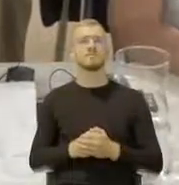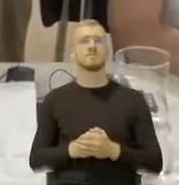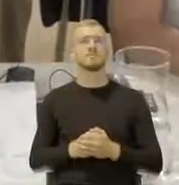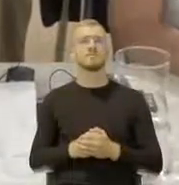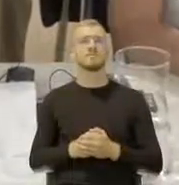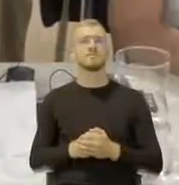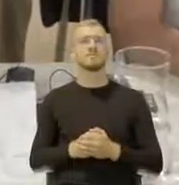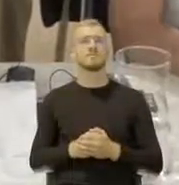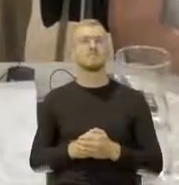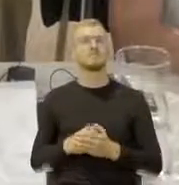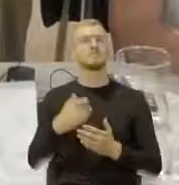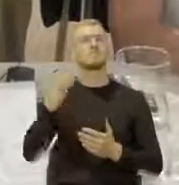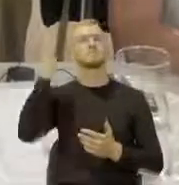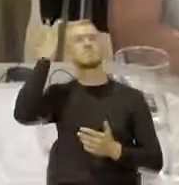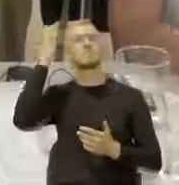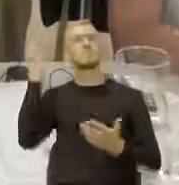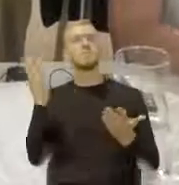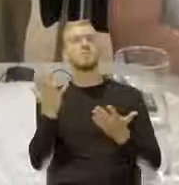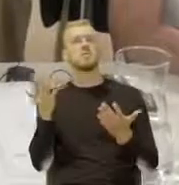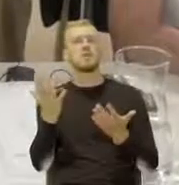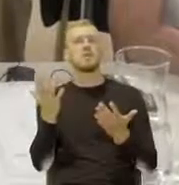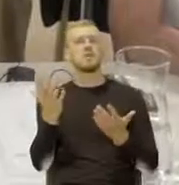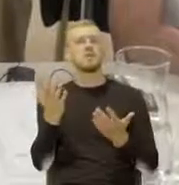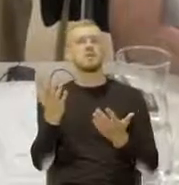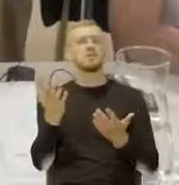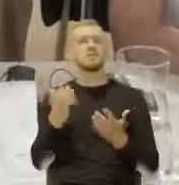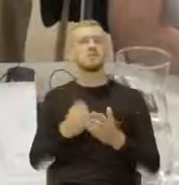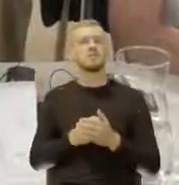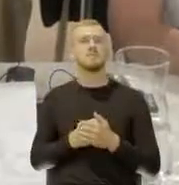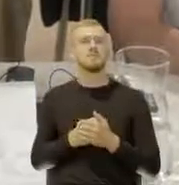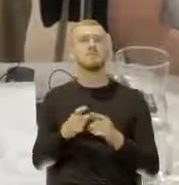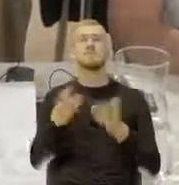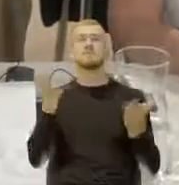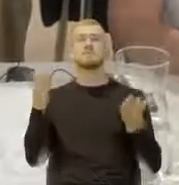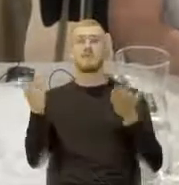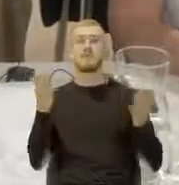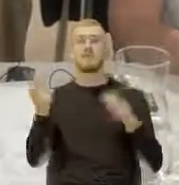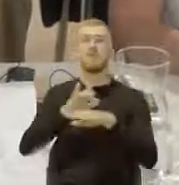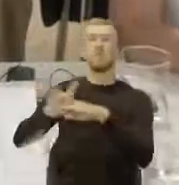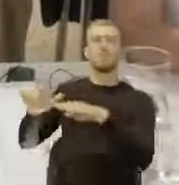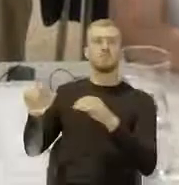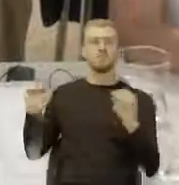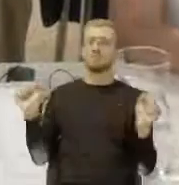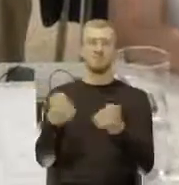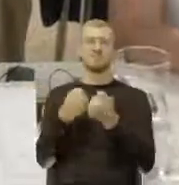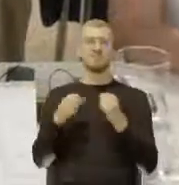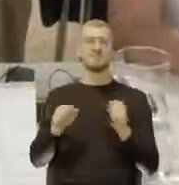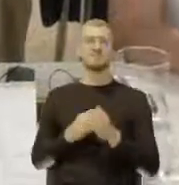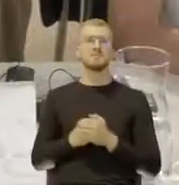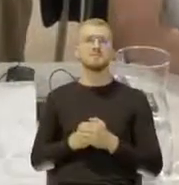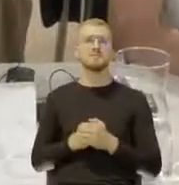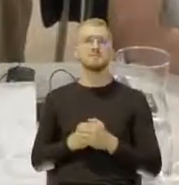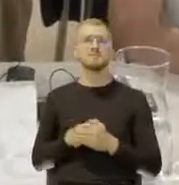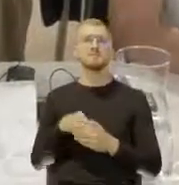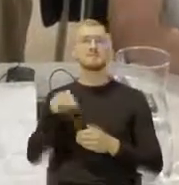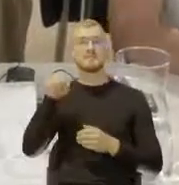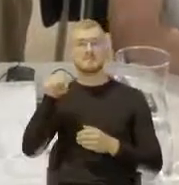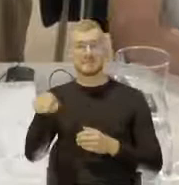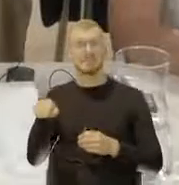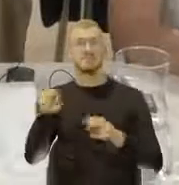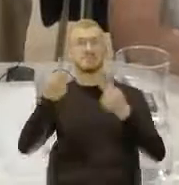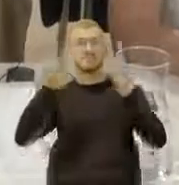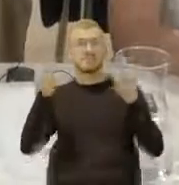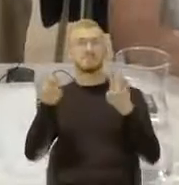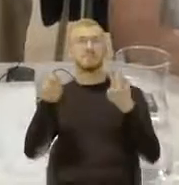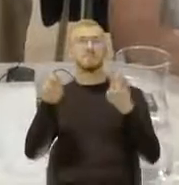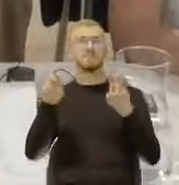of territories. And this is something that, for instance, our affiliate Unison is doing, working with your member,